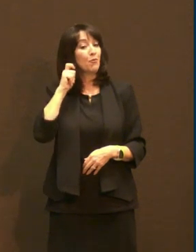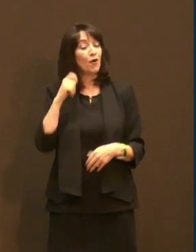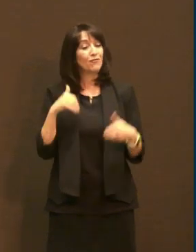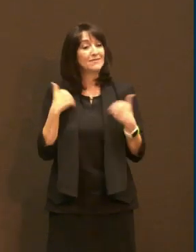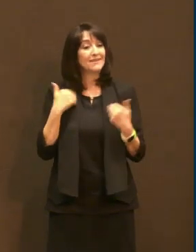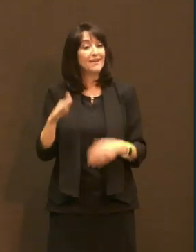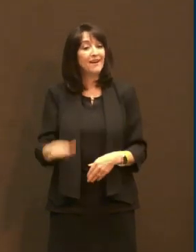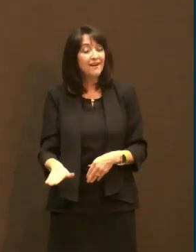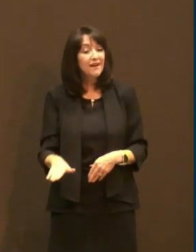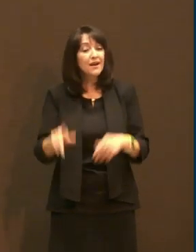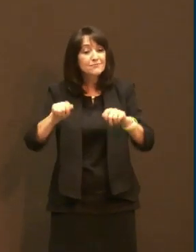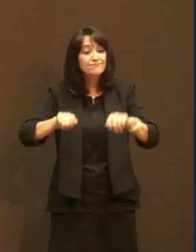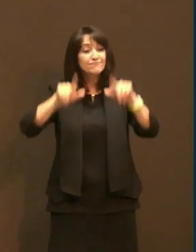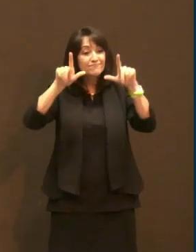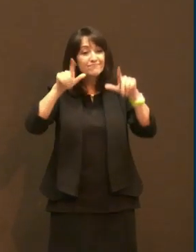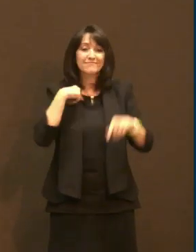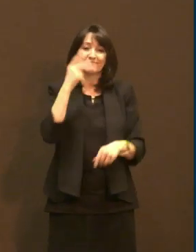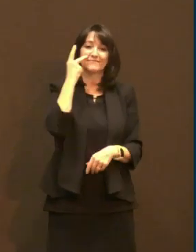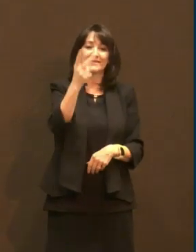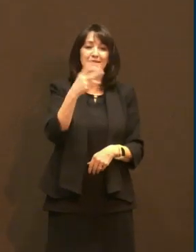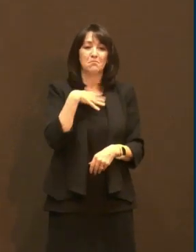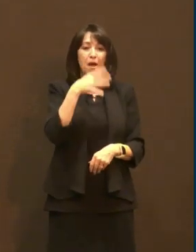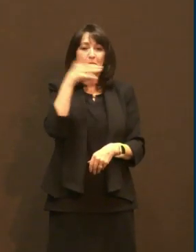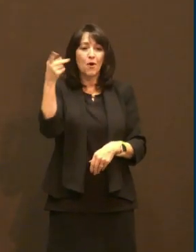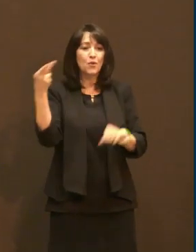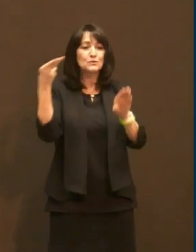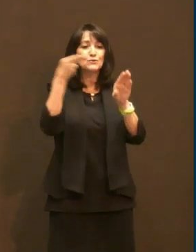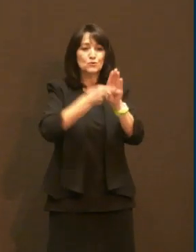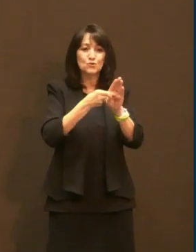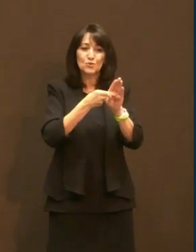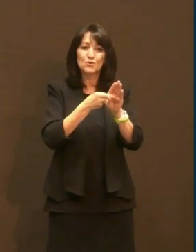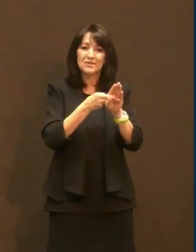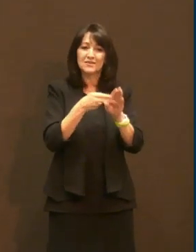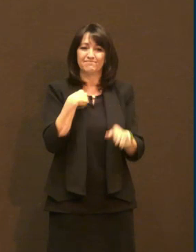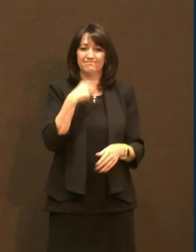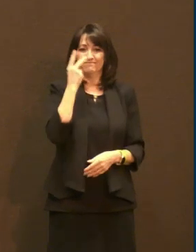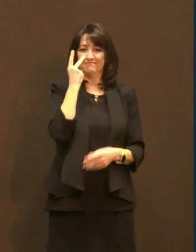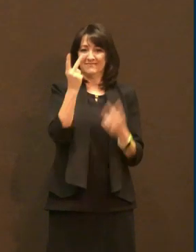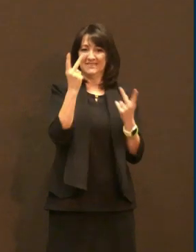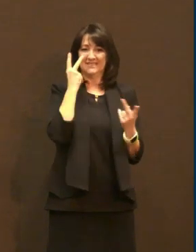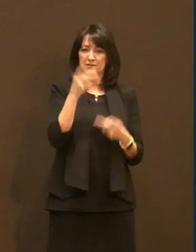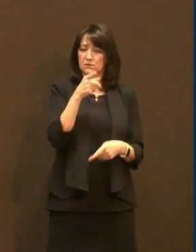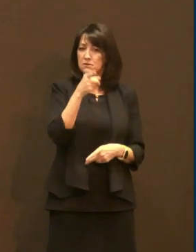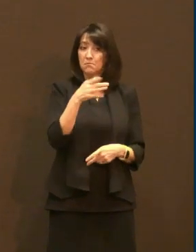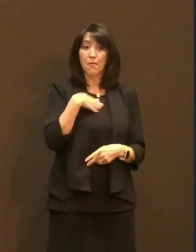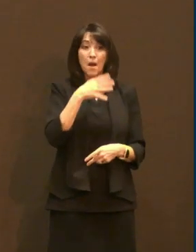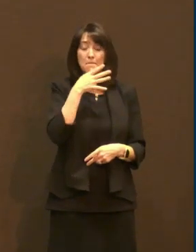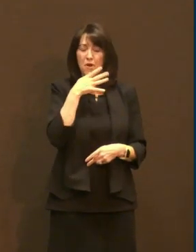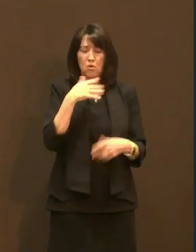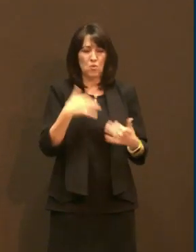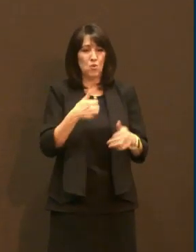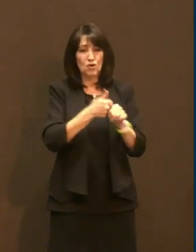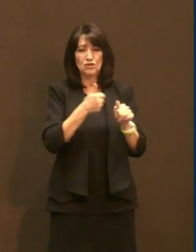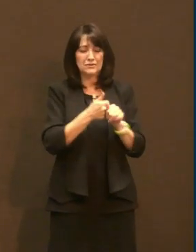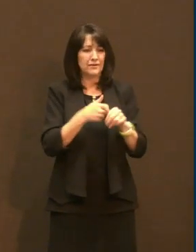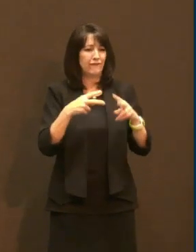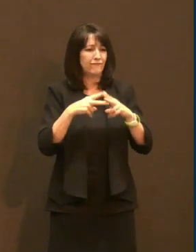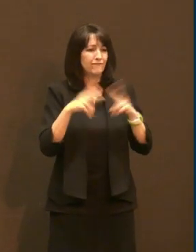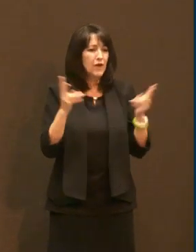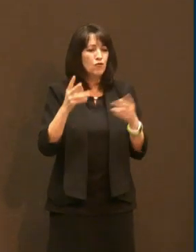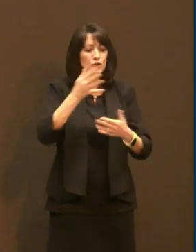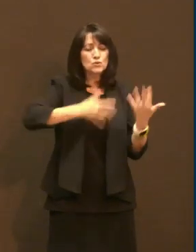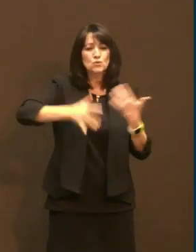mother on the Zoom call, reminds me of the isolation that she feels. She's a very social person. She raised